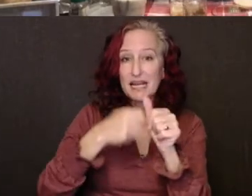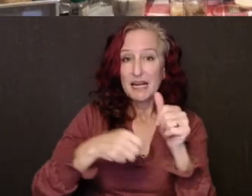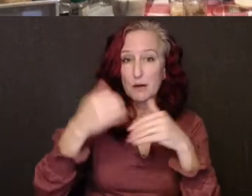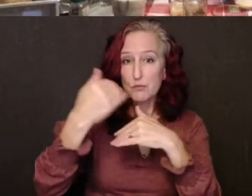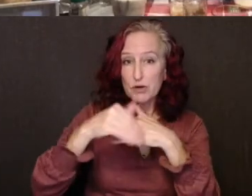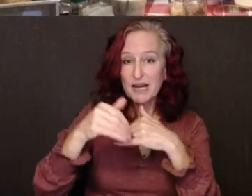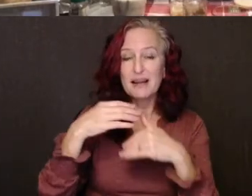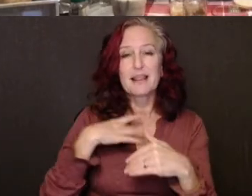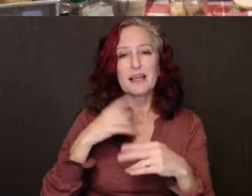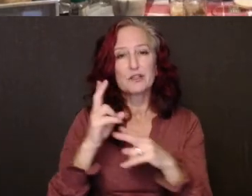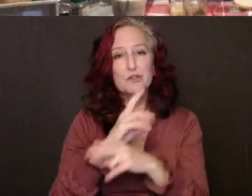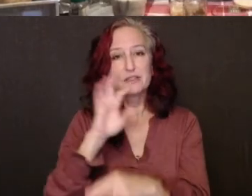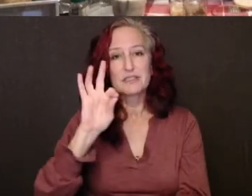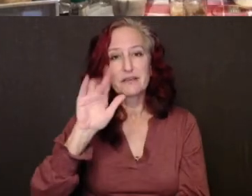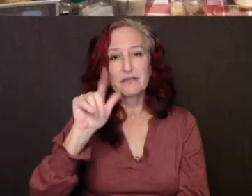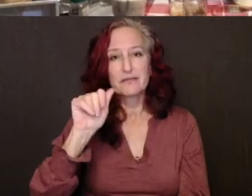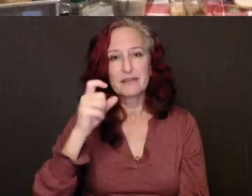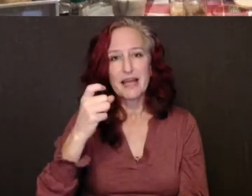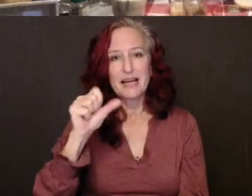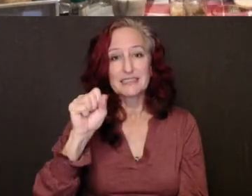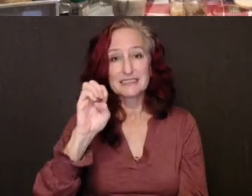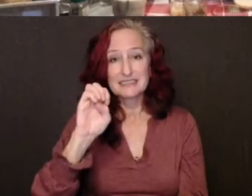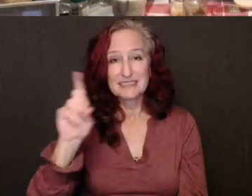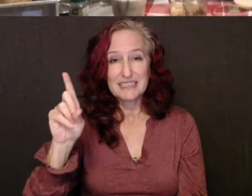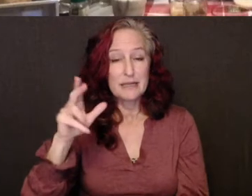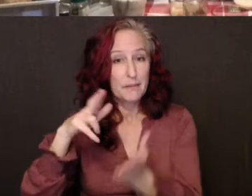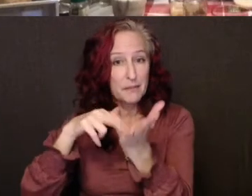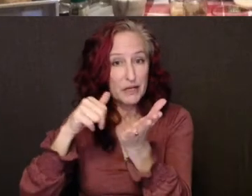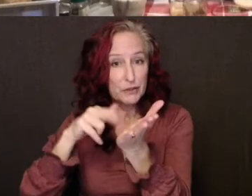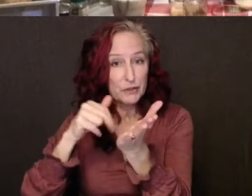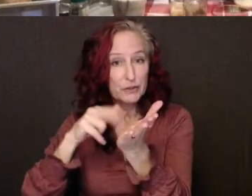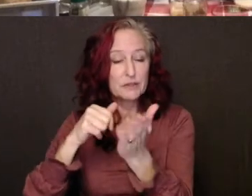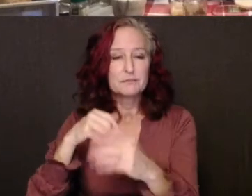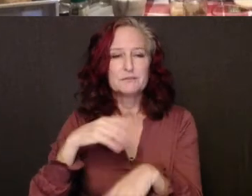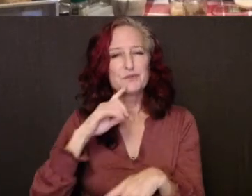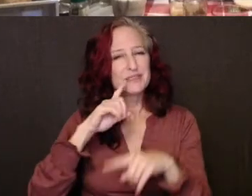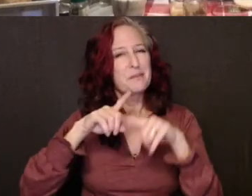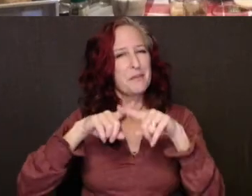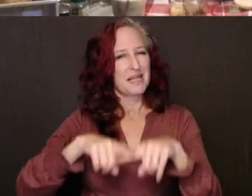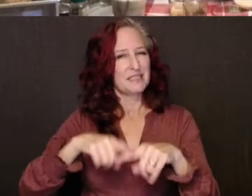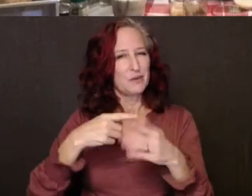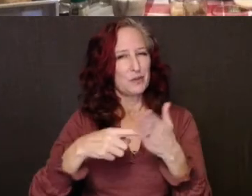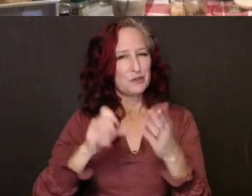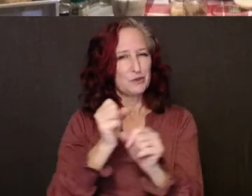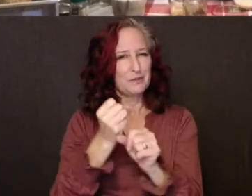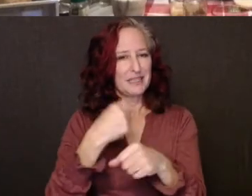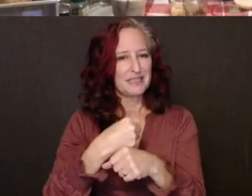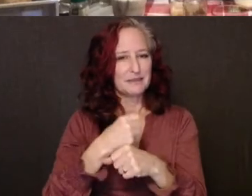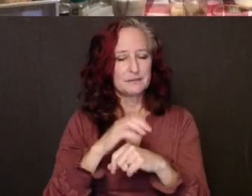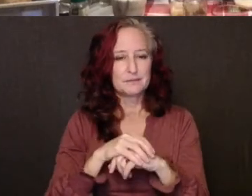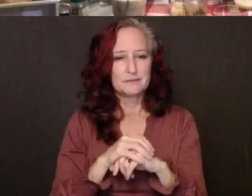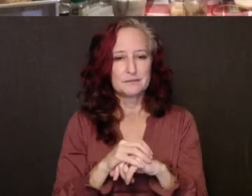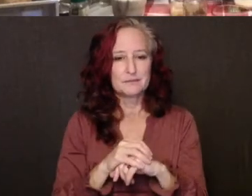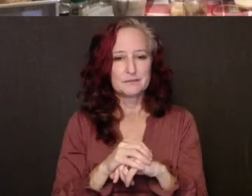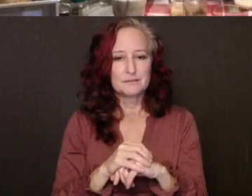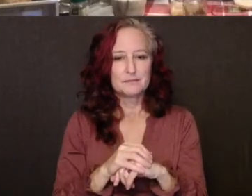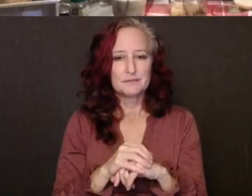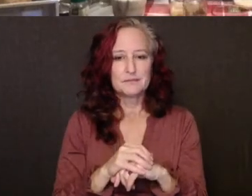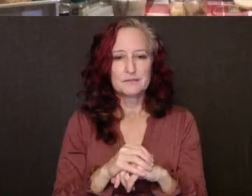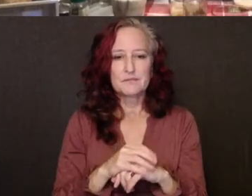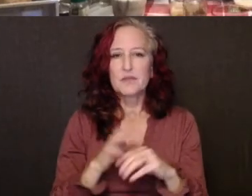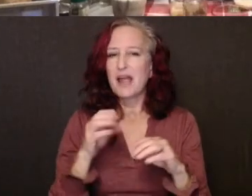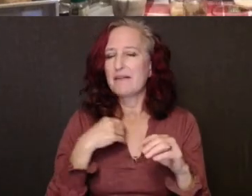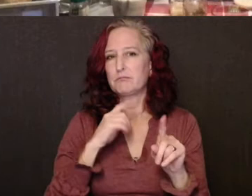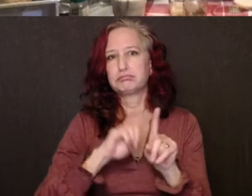vegan buttermilk, so like almond milk with vinegar or apple cider vinegar. Flax seeds is a good